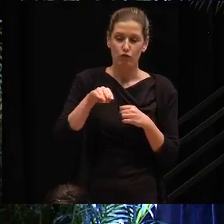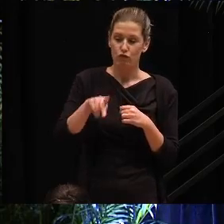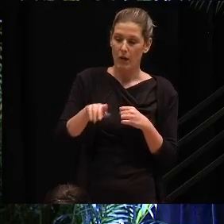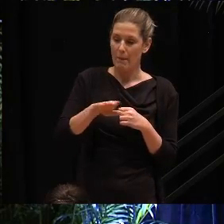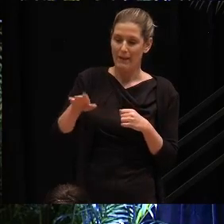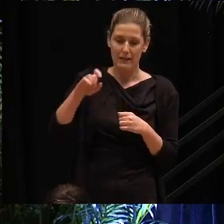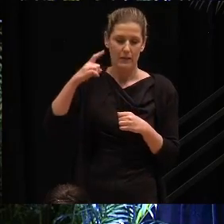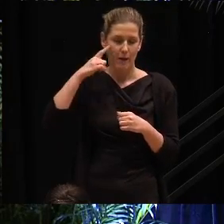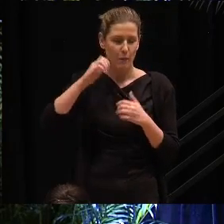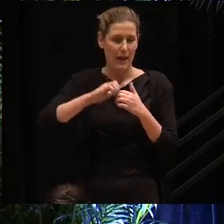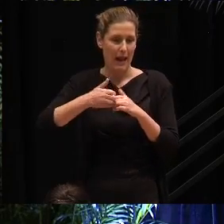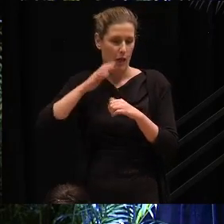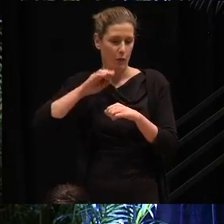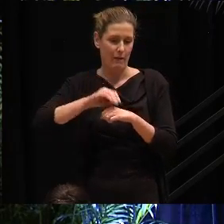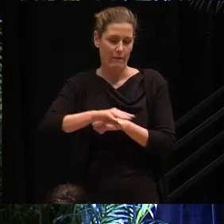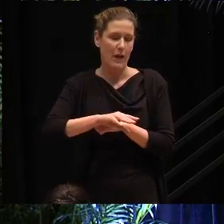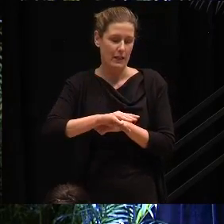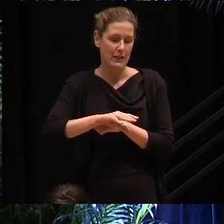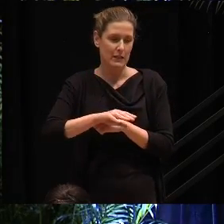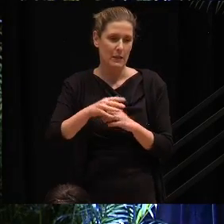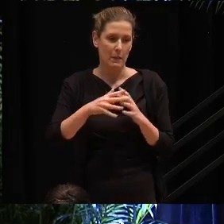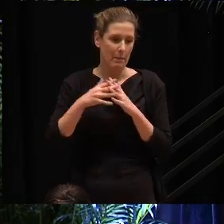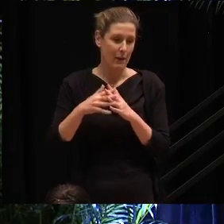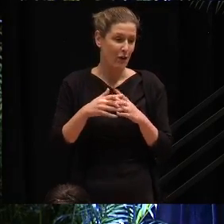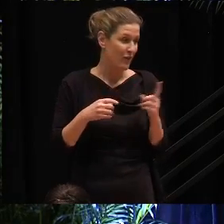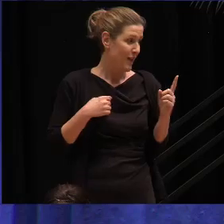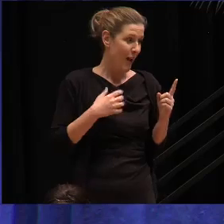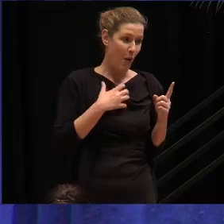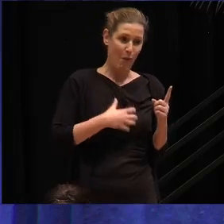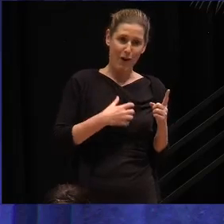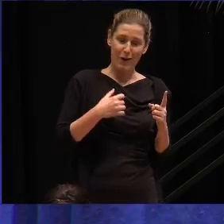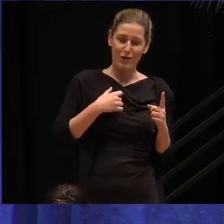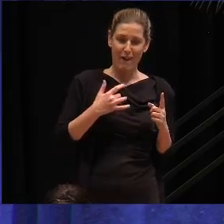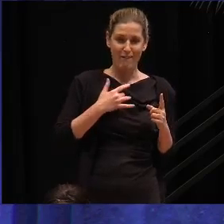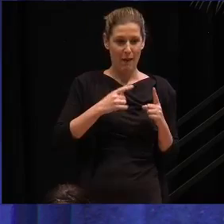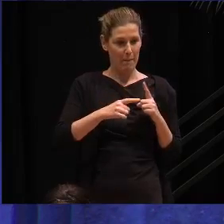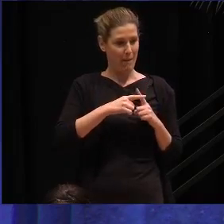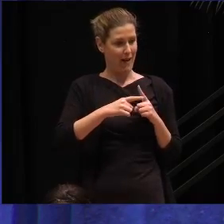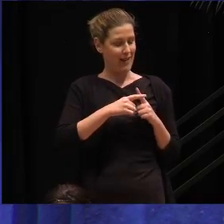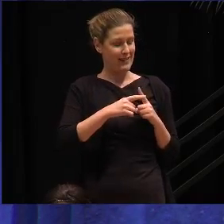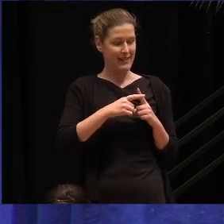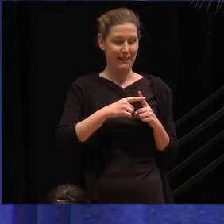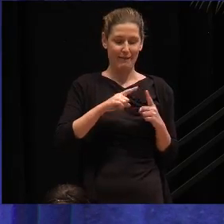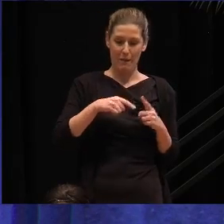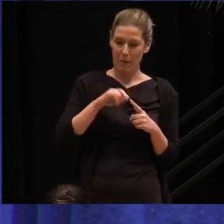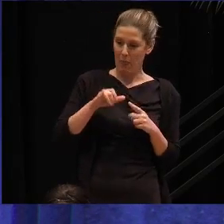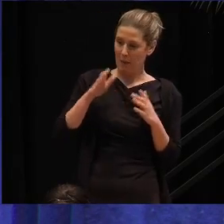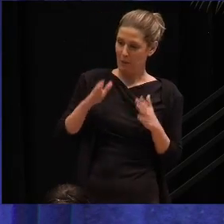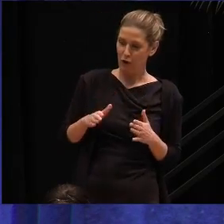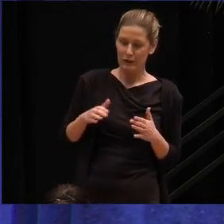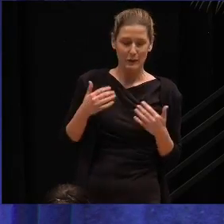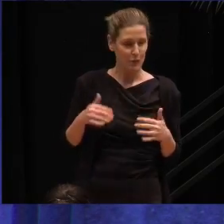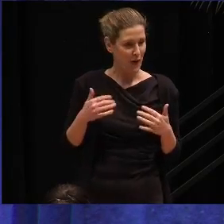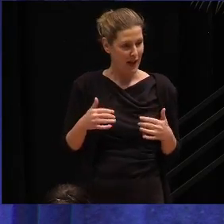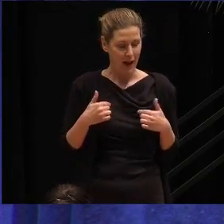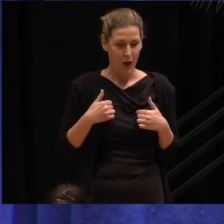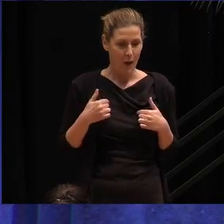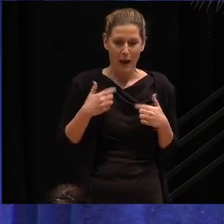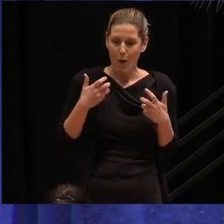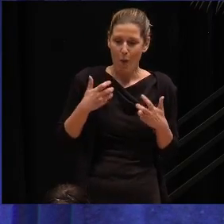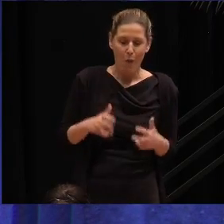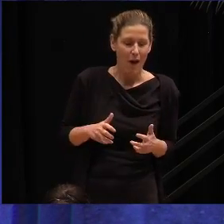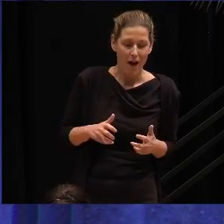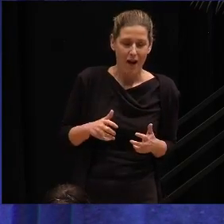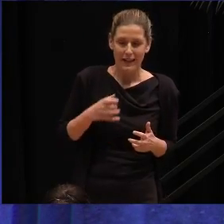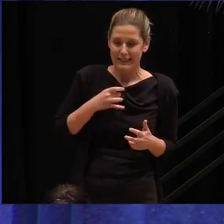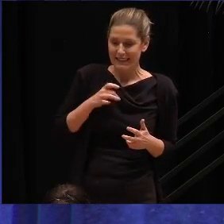government will have over time? I just wish I was as optimistic as you about this person. I really, really do. I don't want to